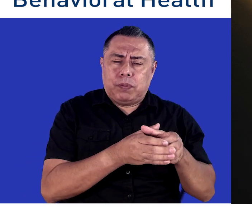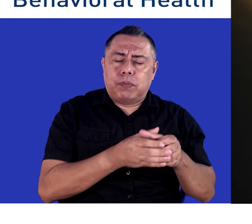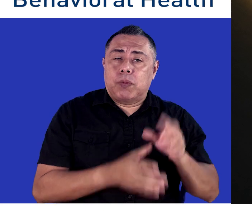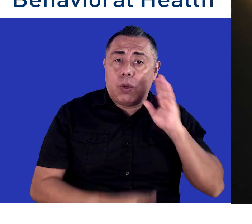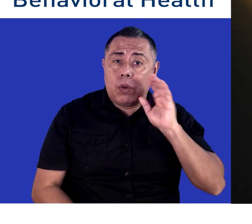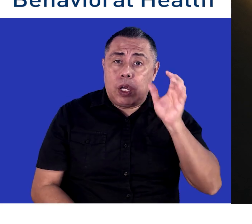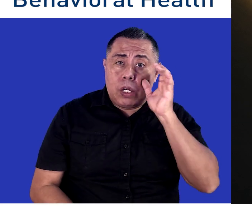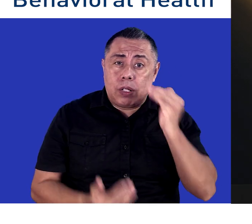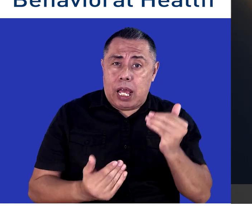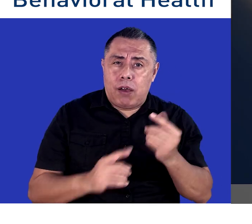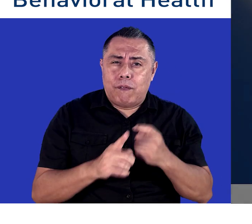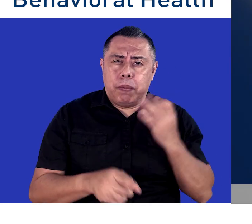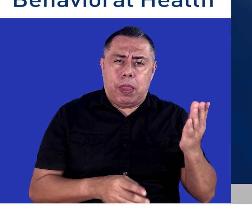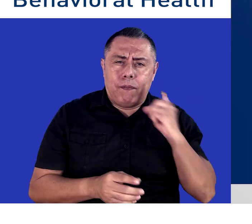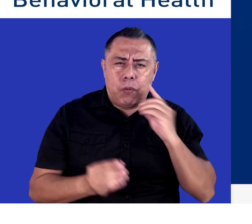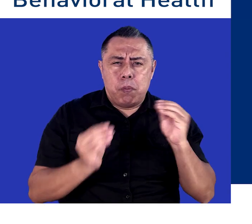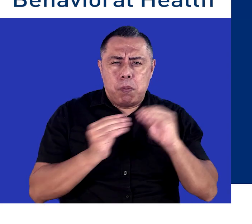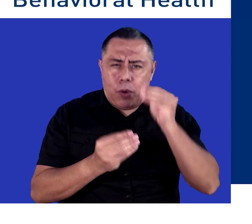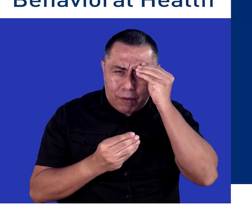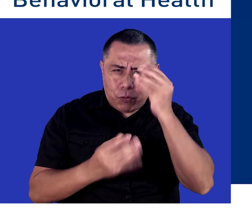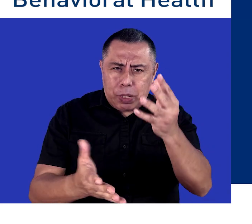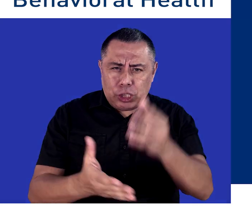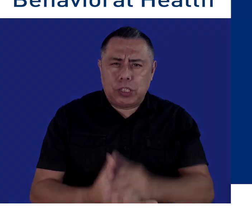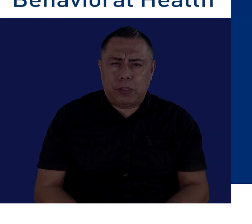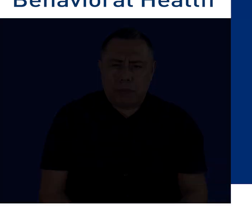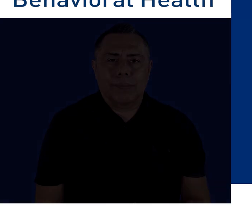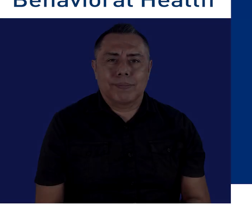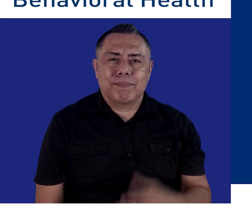Program for more information.